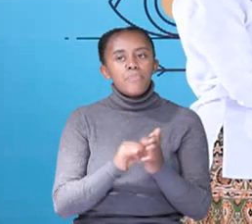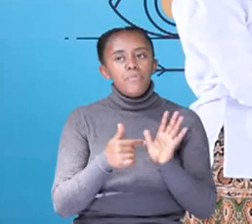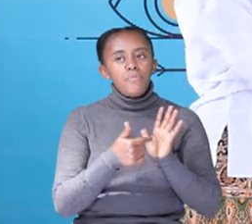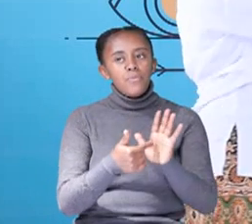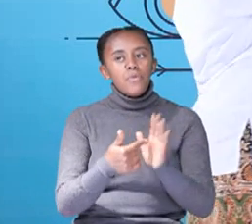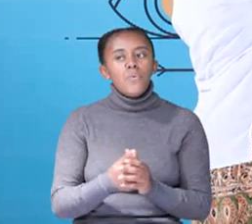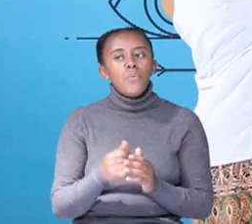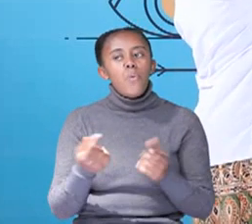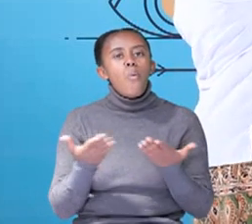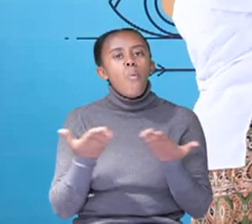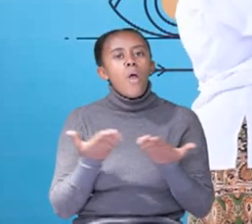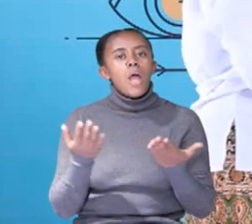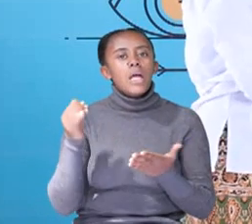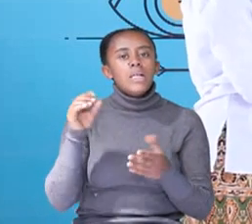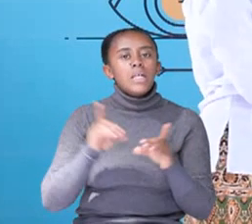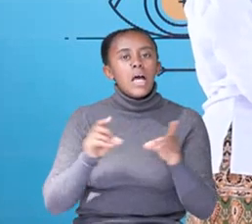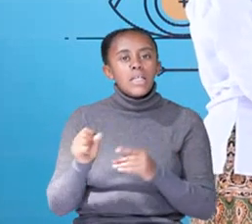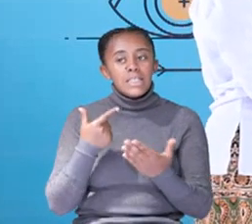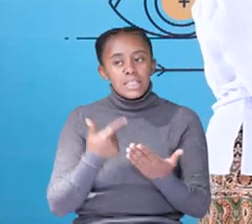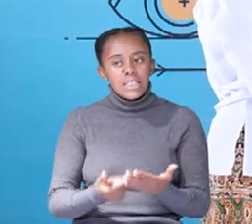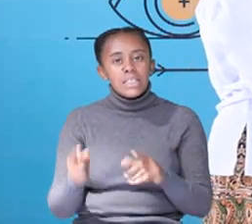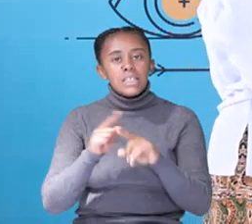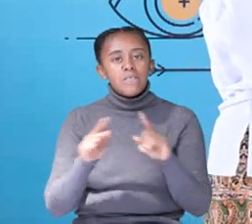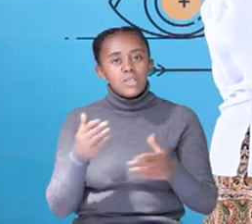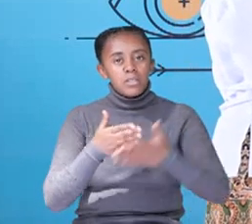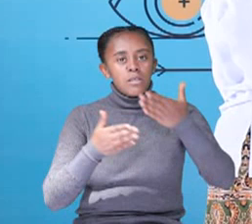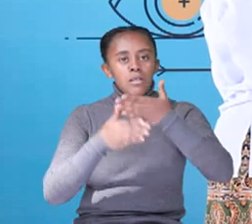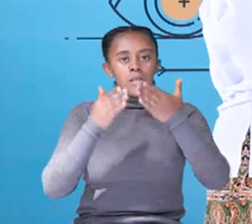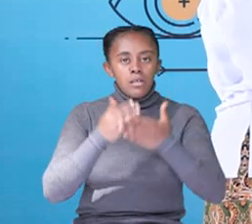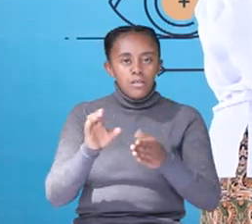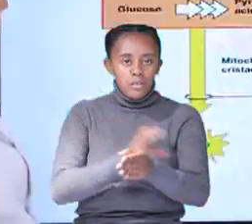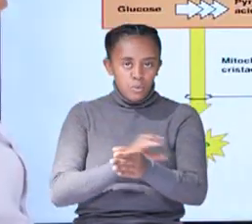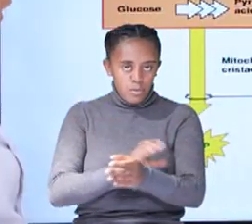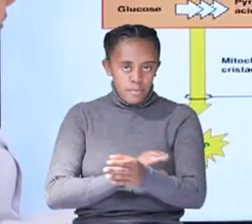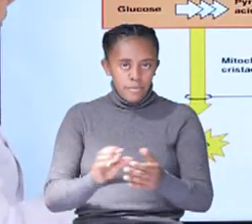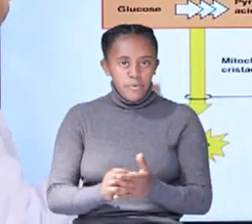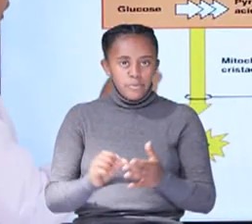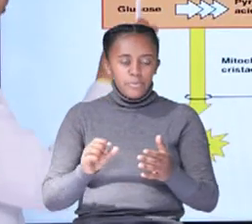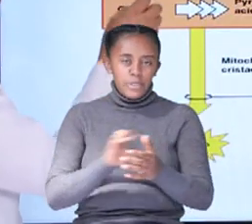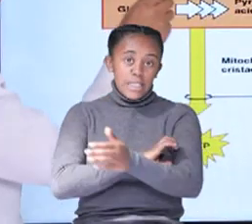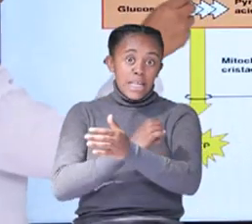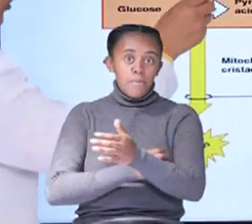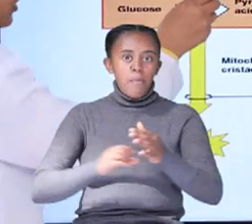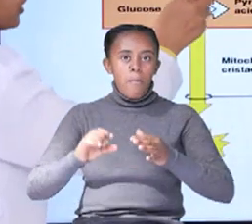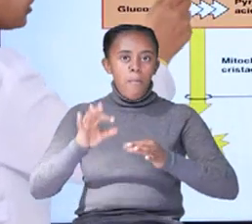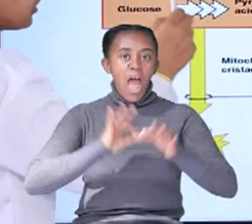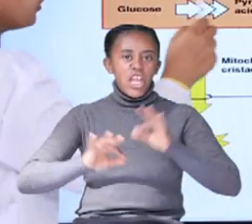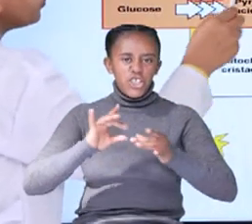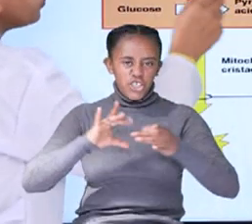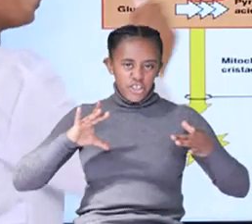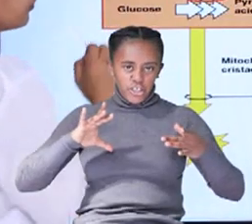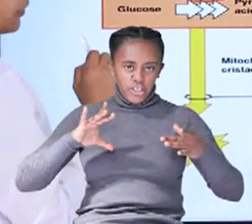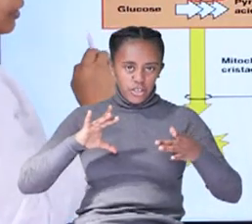shows where does this different stages of cellular respiration occurs. Here we have